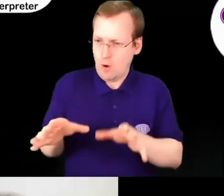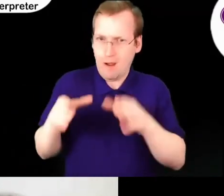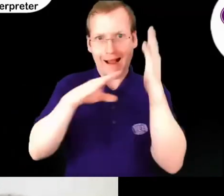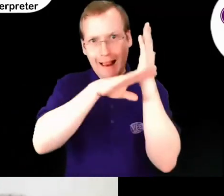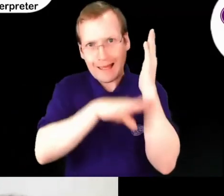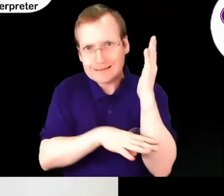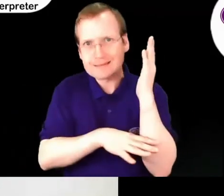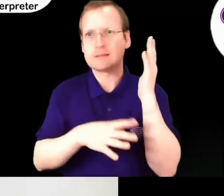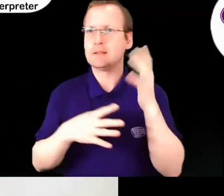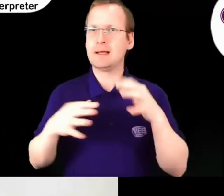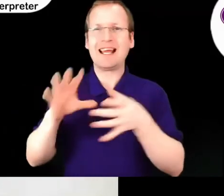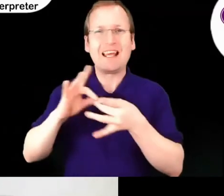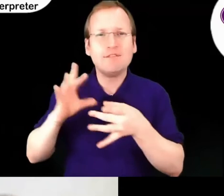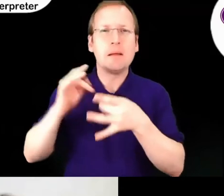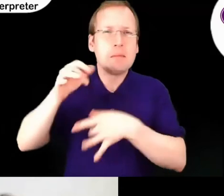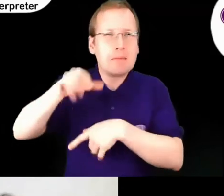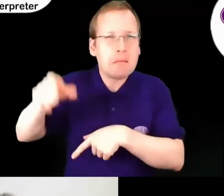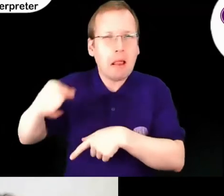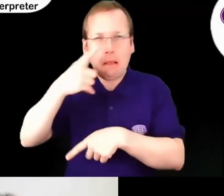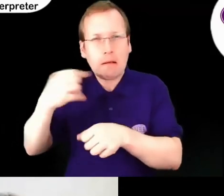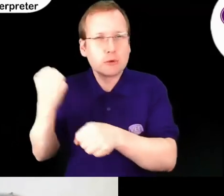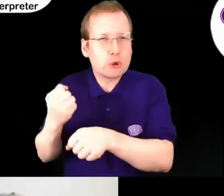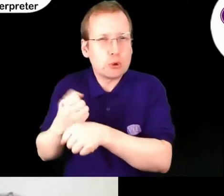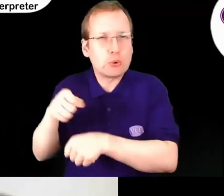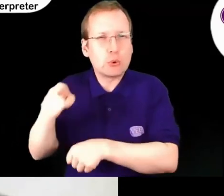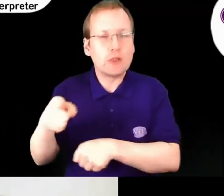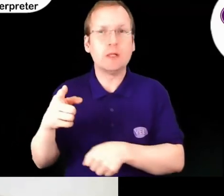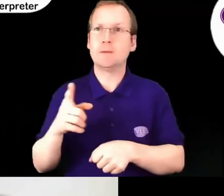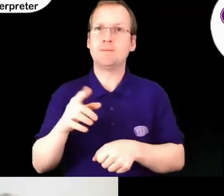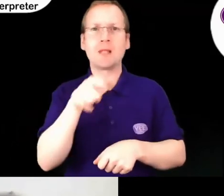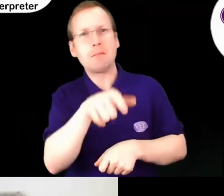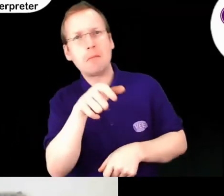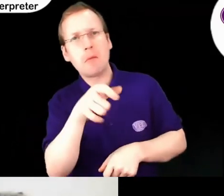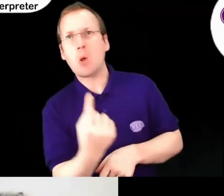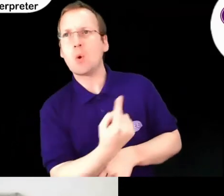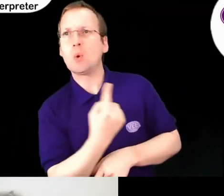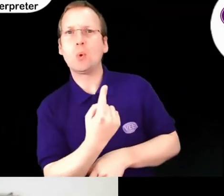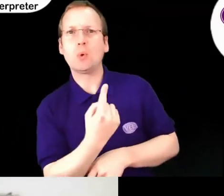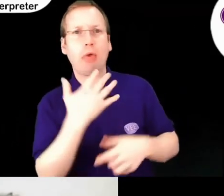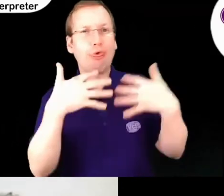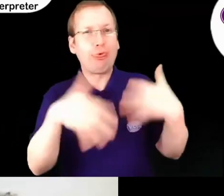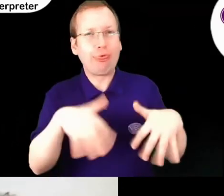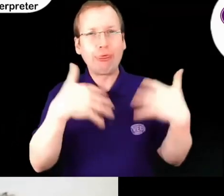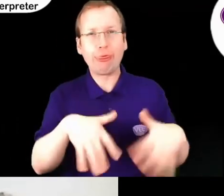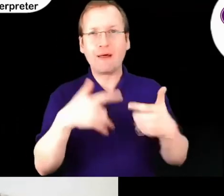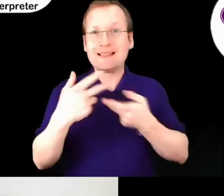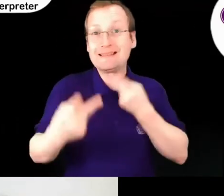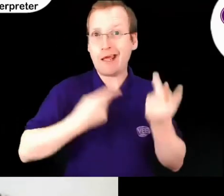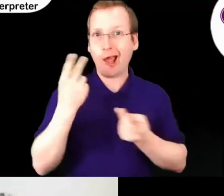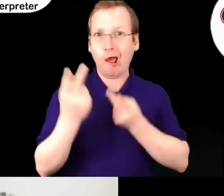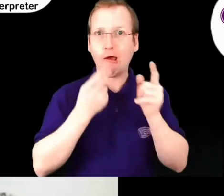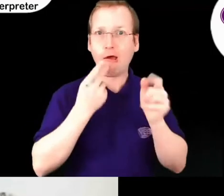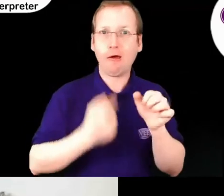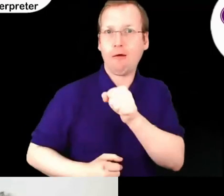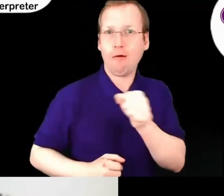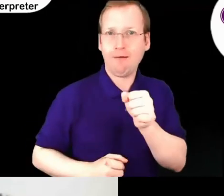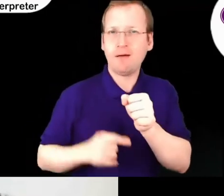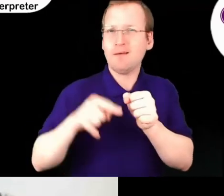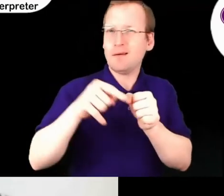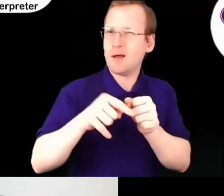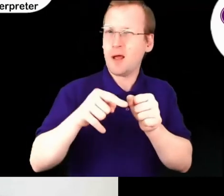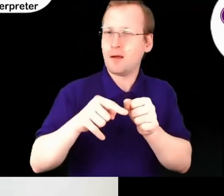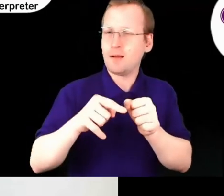gifted instrumentalists can do, what people who are, you know, amazing singers can do. And we move from